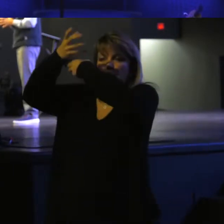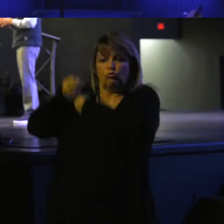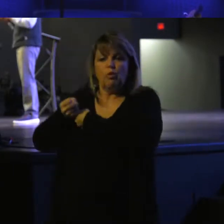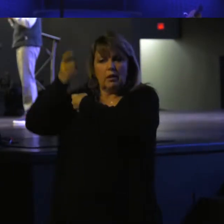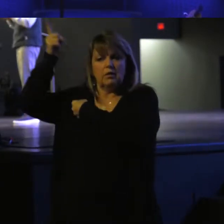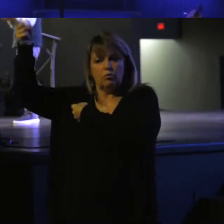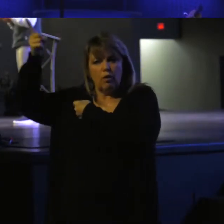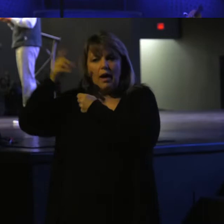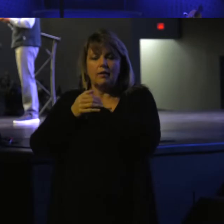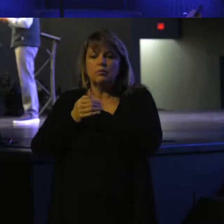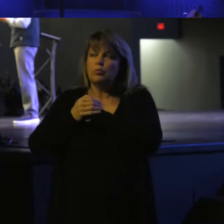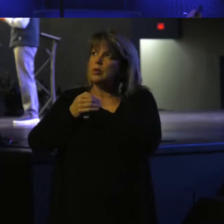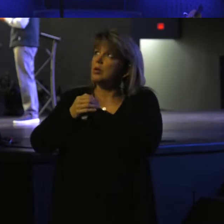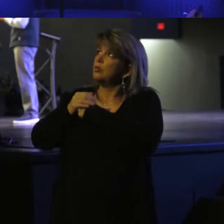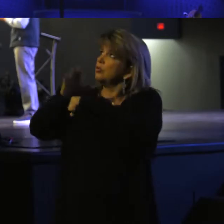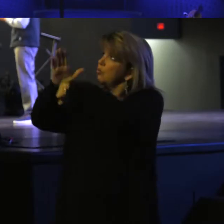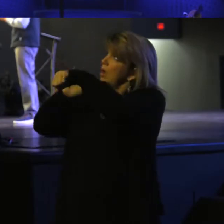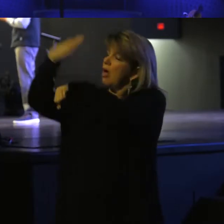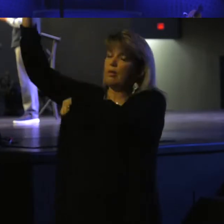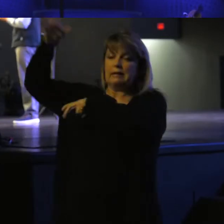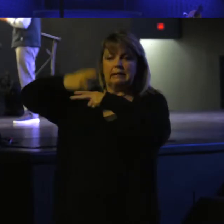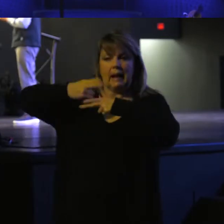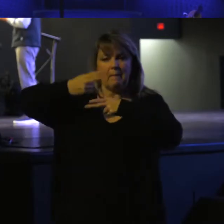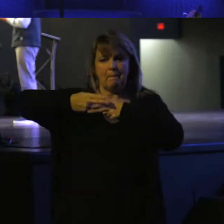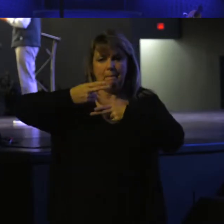Him, when you've called upon His name,